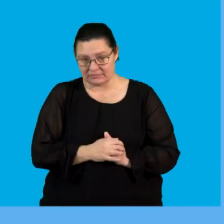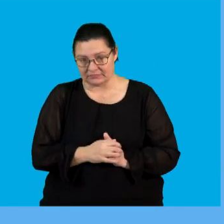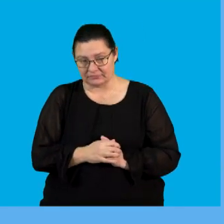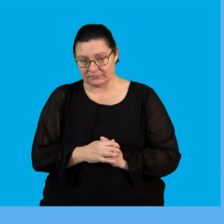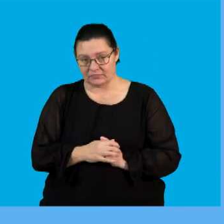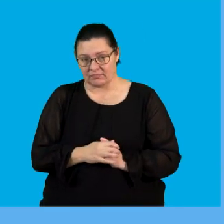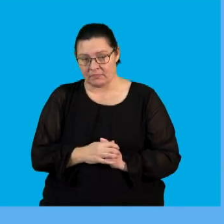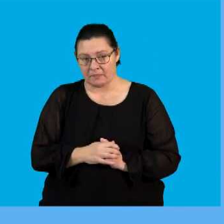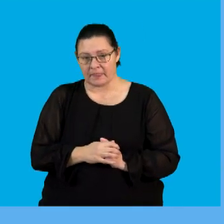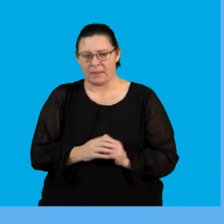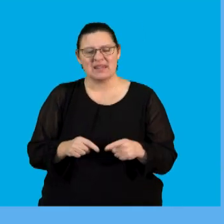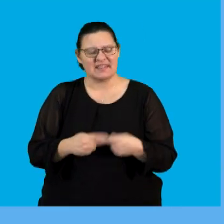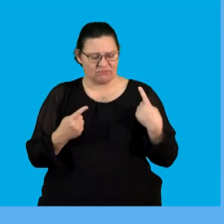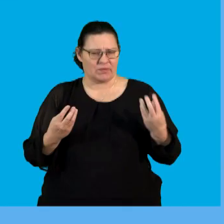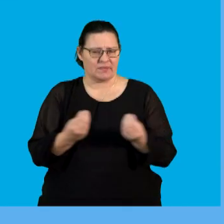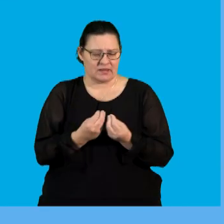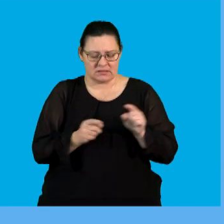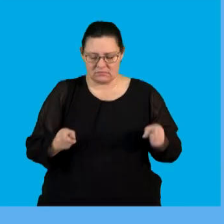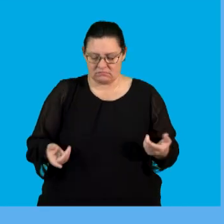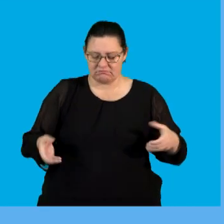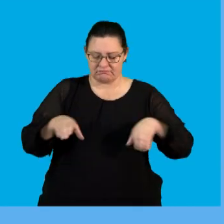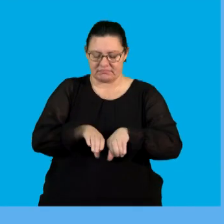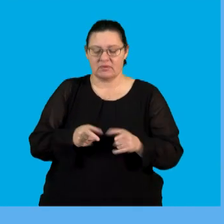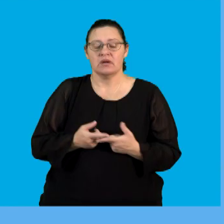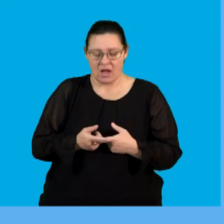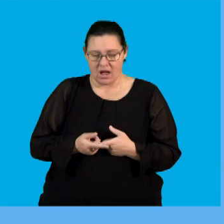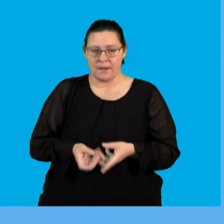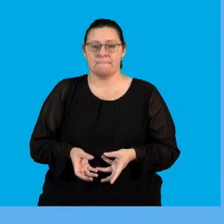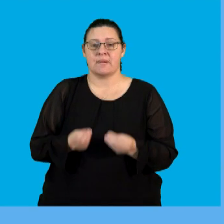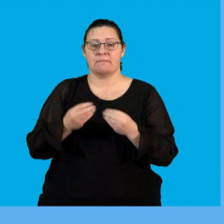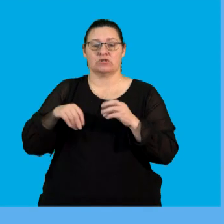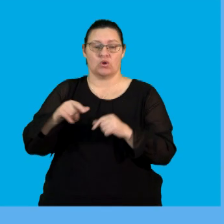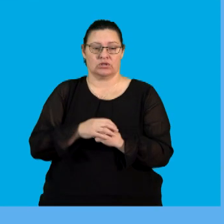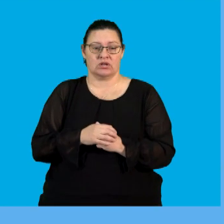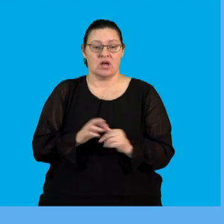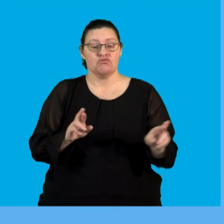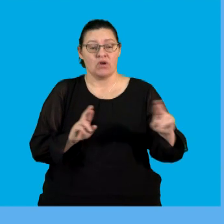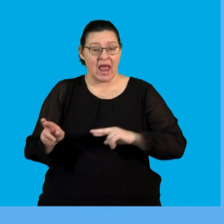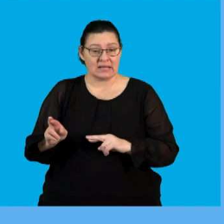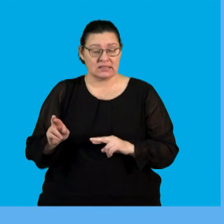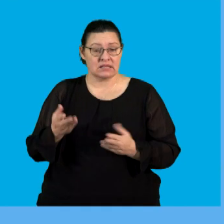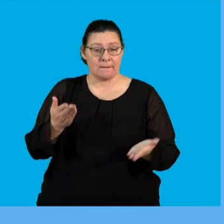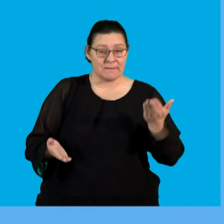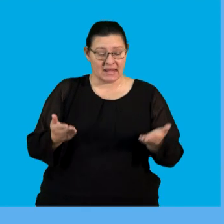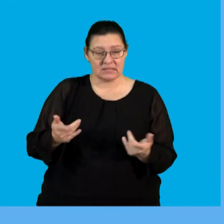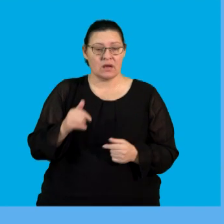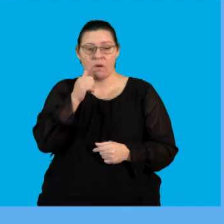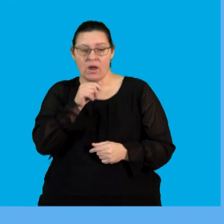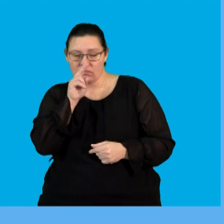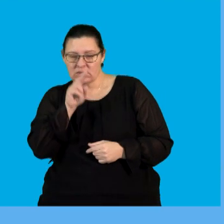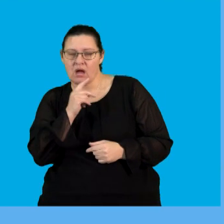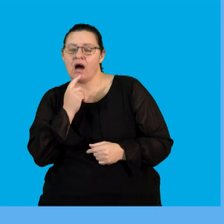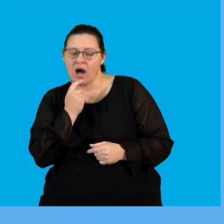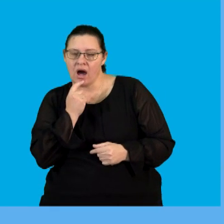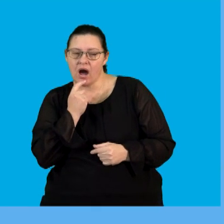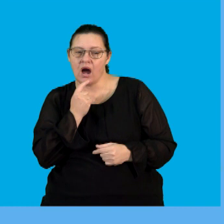and the nitrate coming from 2 different substances to form the salt. So the reaction equation is balanced when we